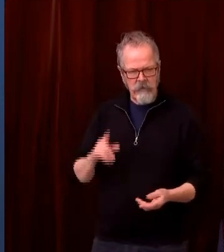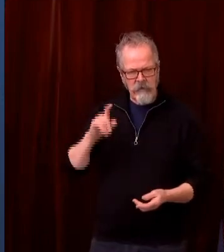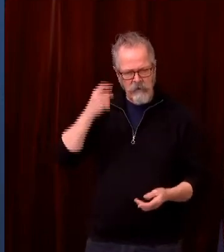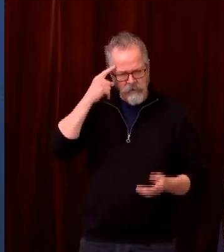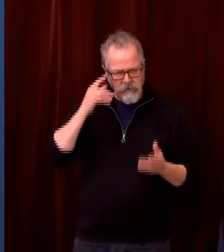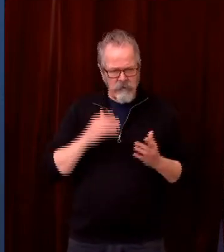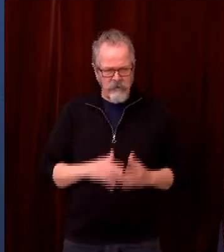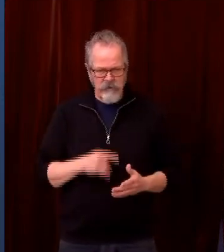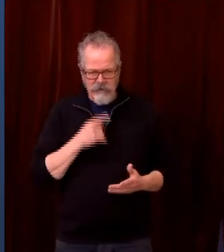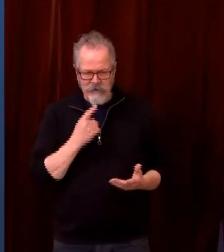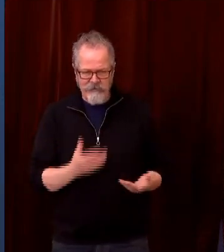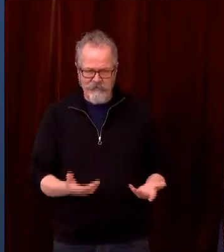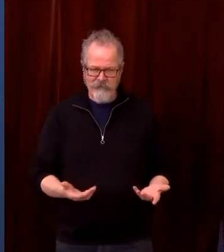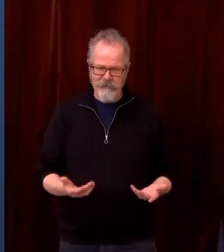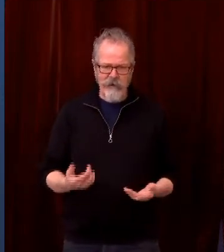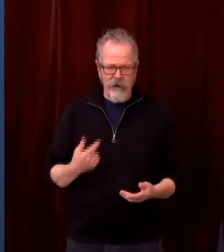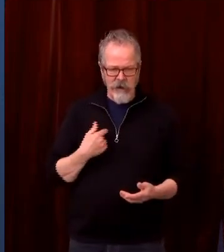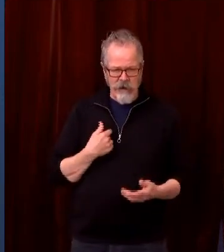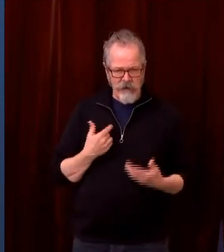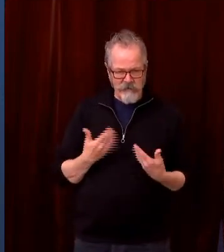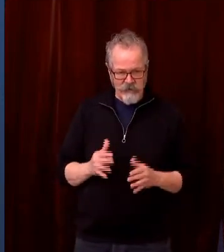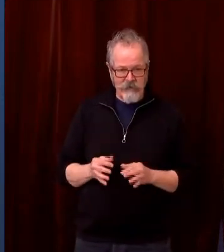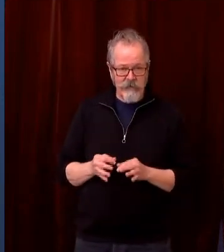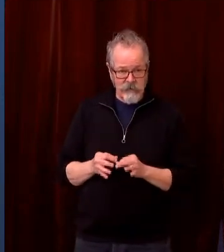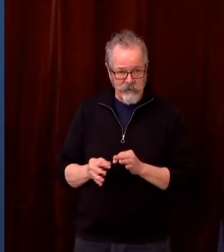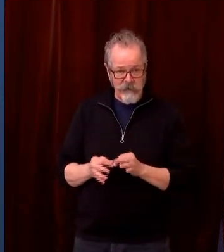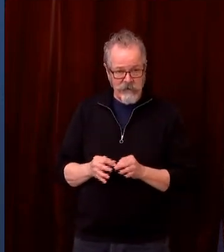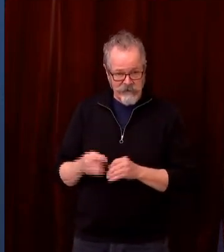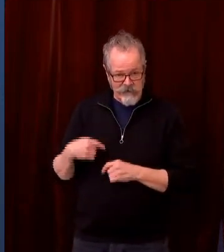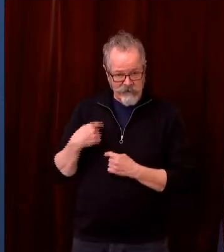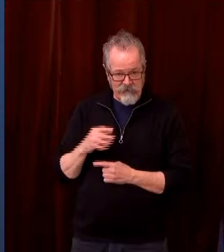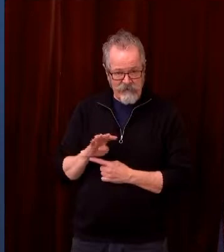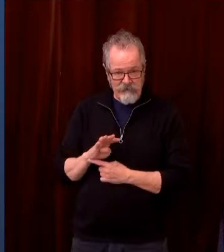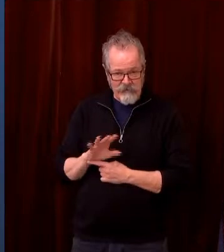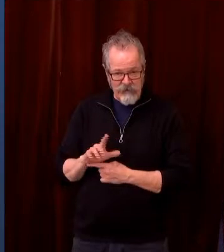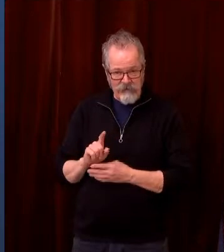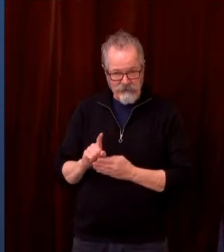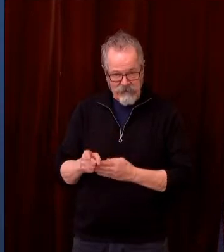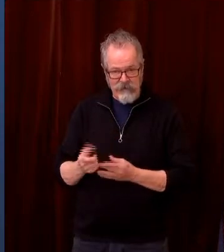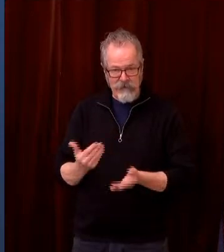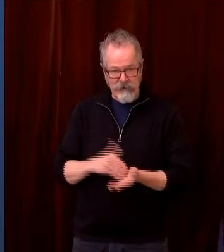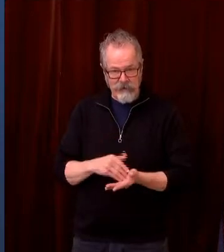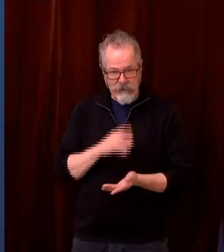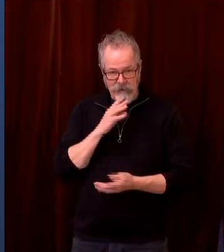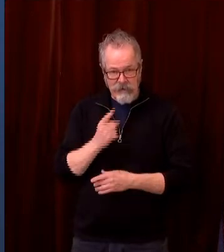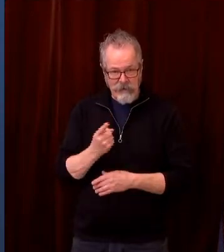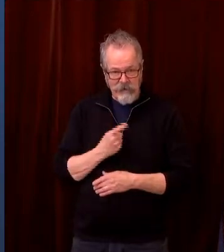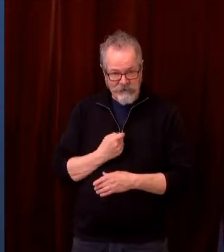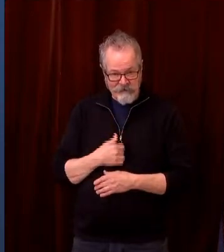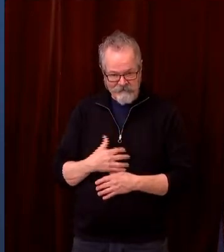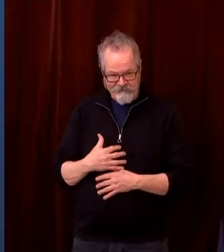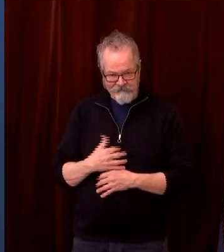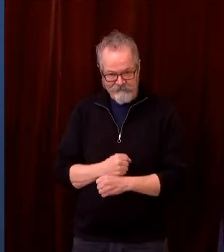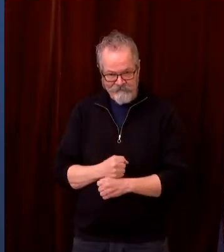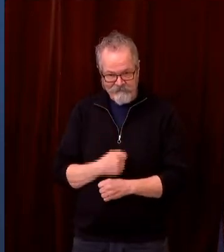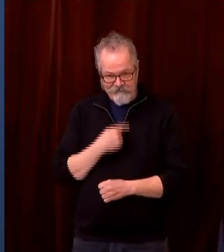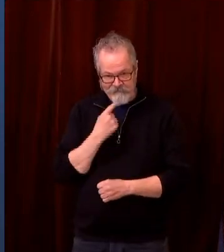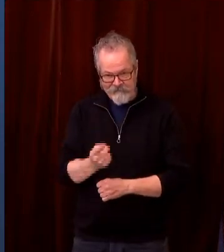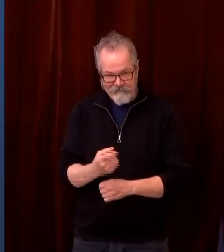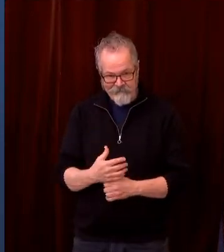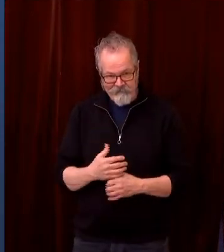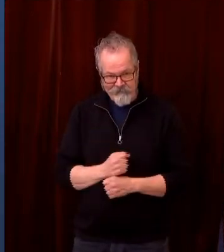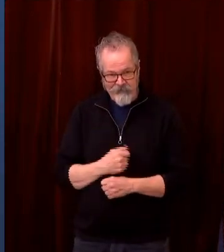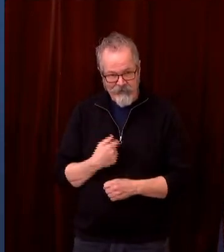it. We are doing everything humanly possible to expand and accelerate the number of Washingtonians who can get a vaccine